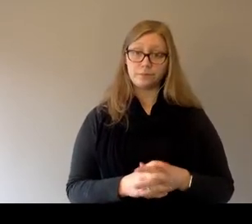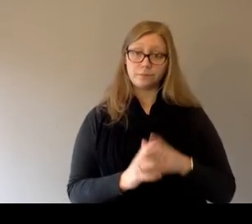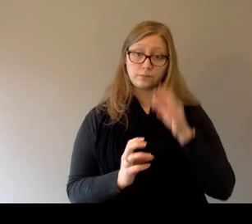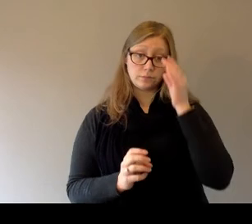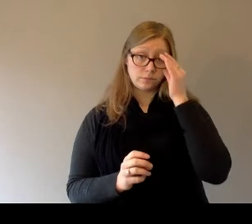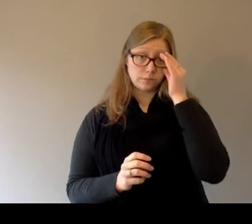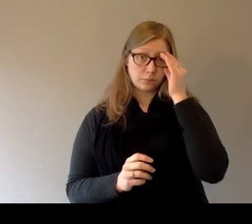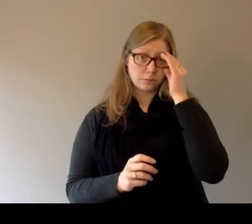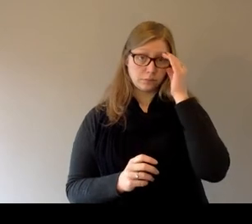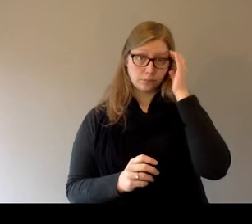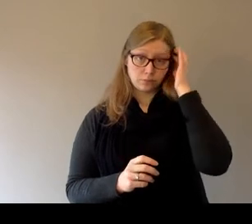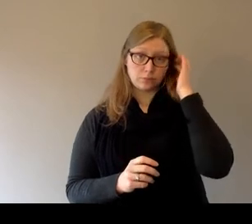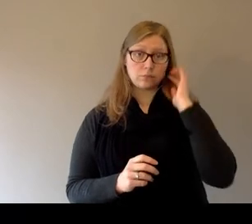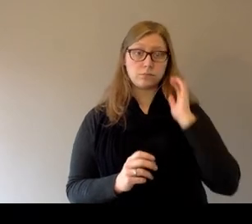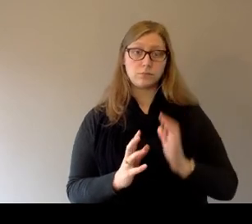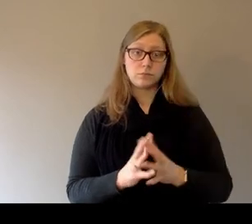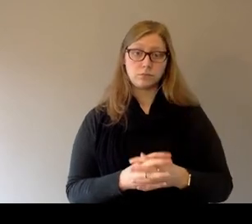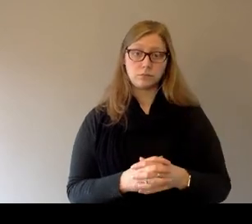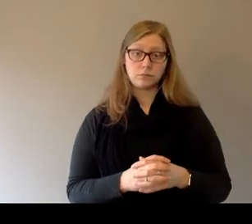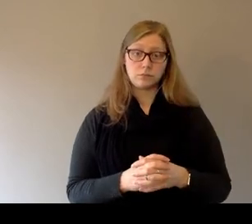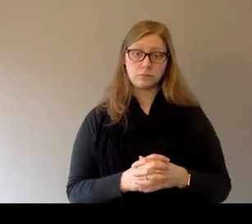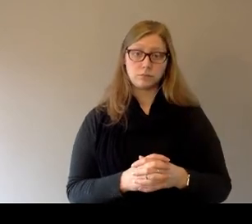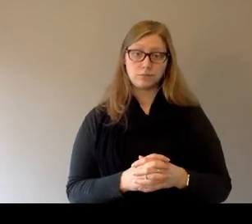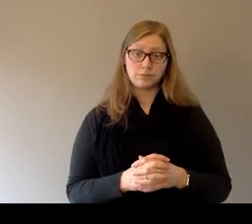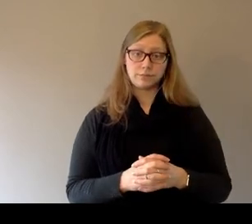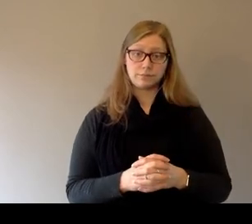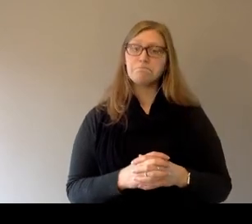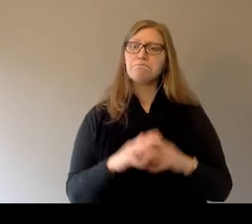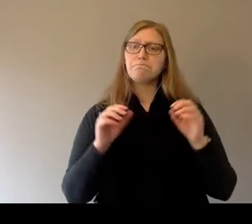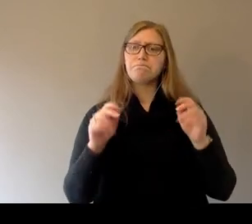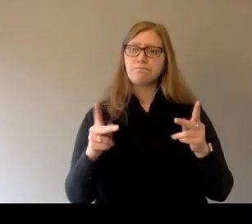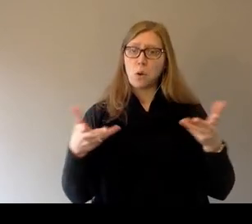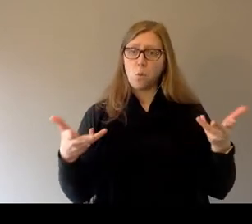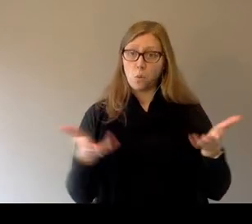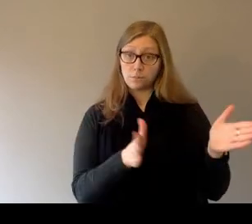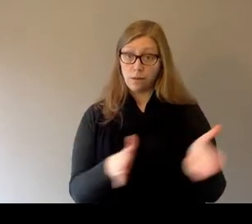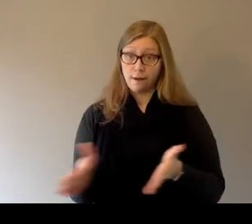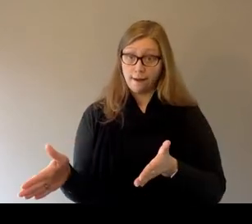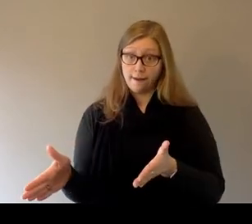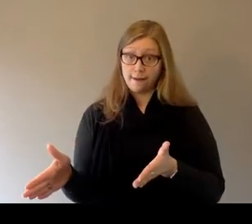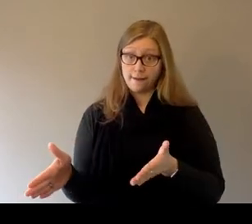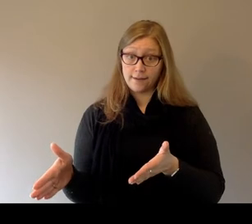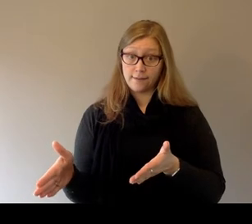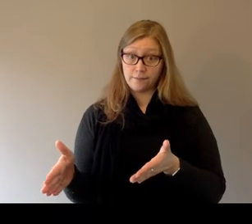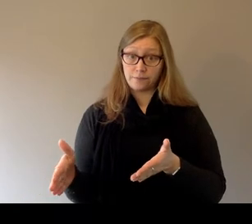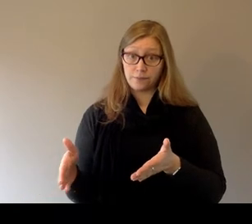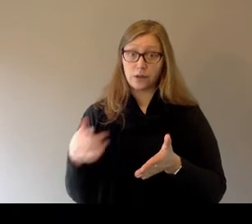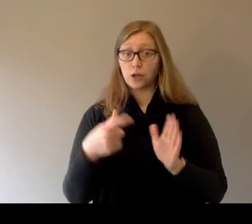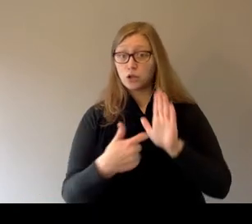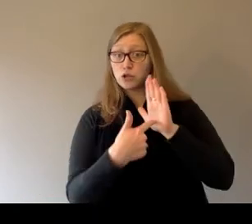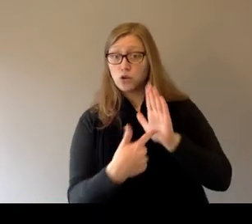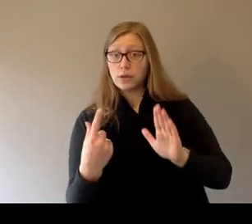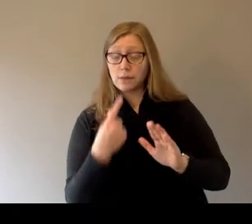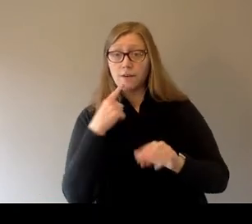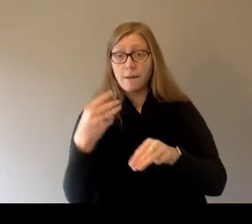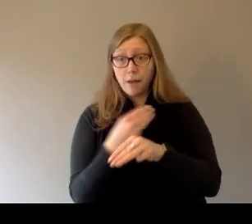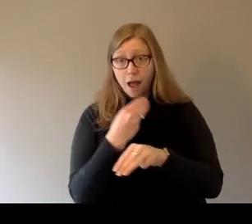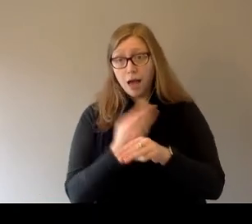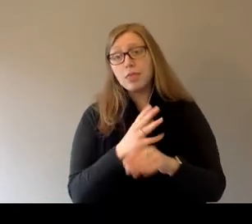and this is angle J. All right. So what's our plan? So when you're going to show something, in math, of course, it means